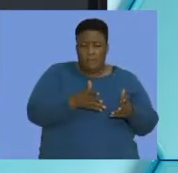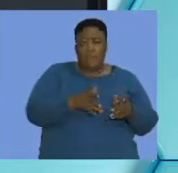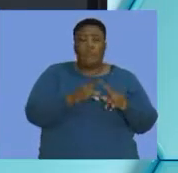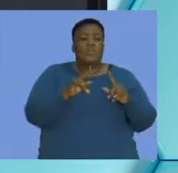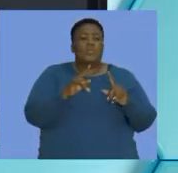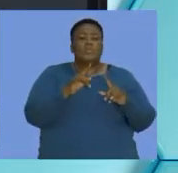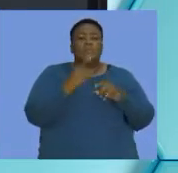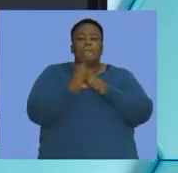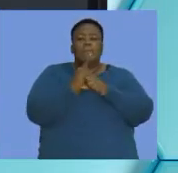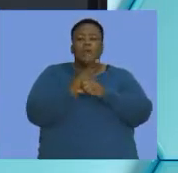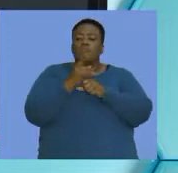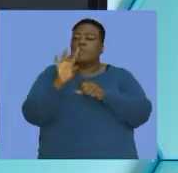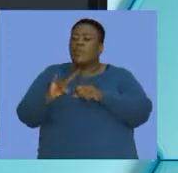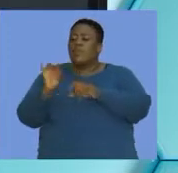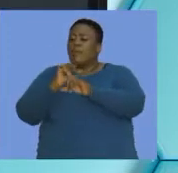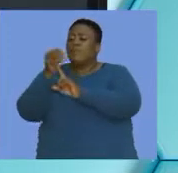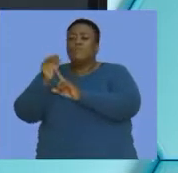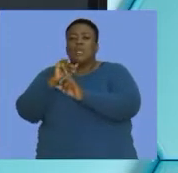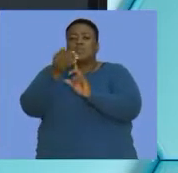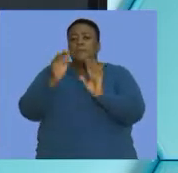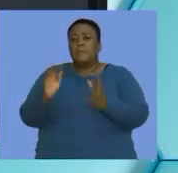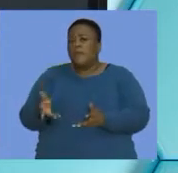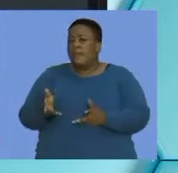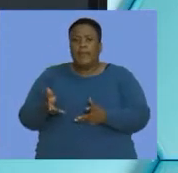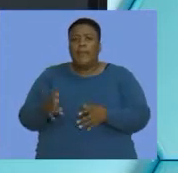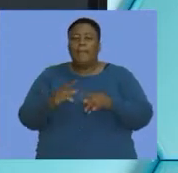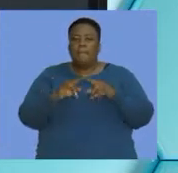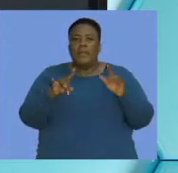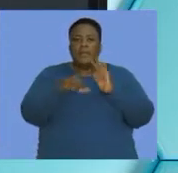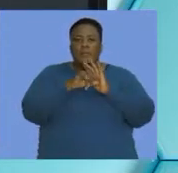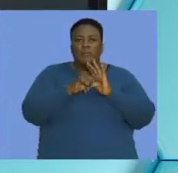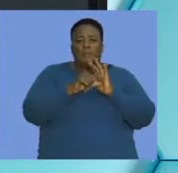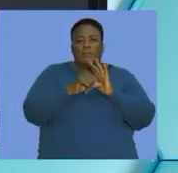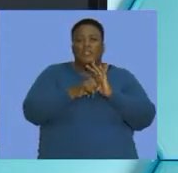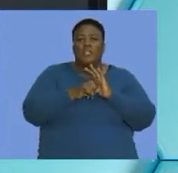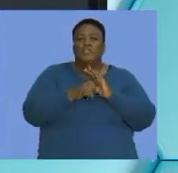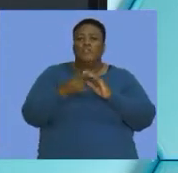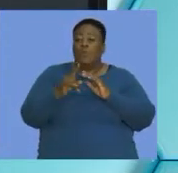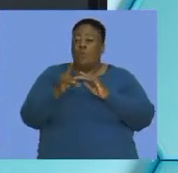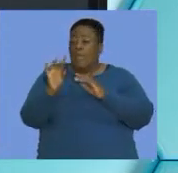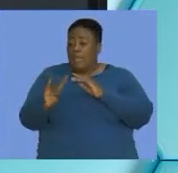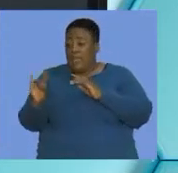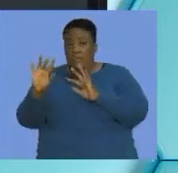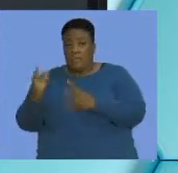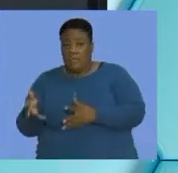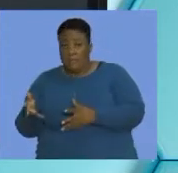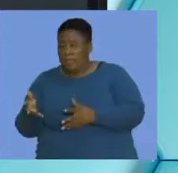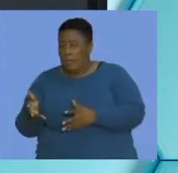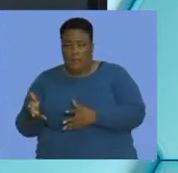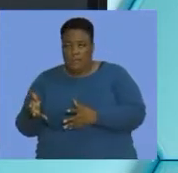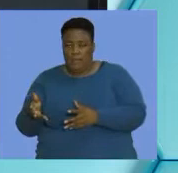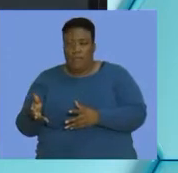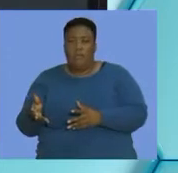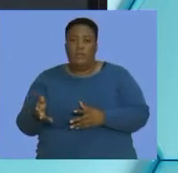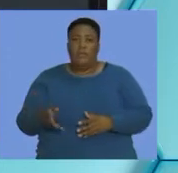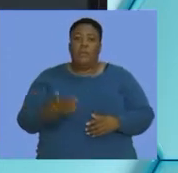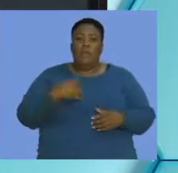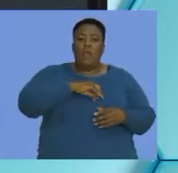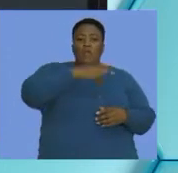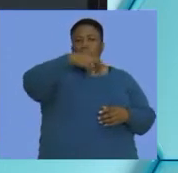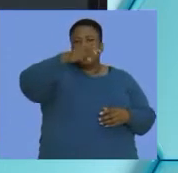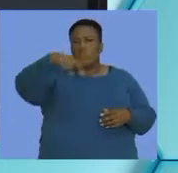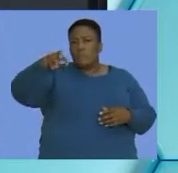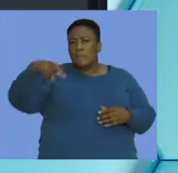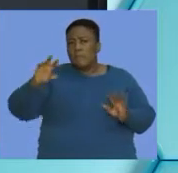for protecting our animals, then we're wrong. Biodiversity is crucial, not just to animals, not just to our